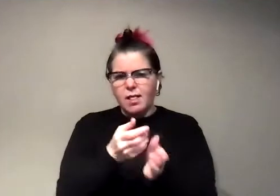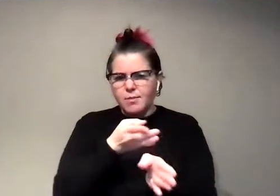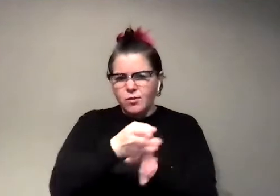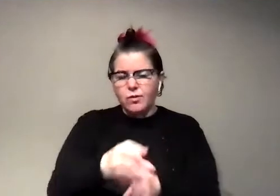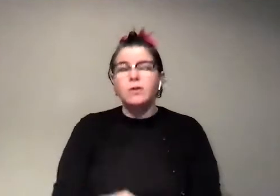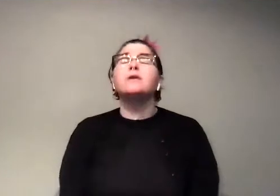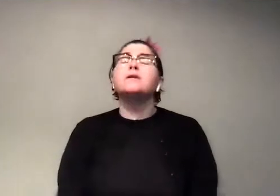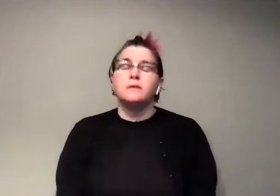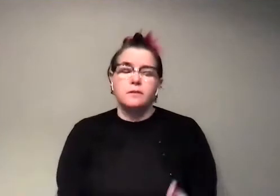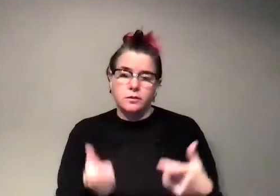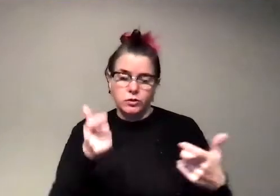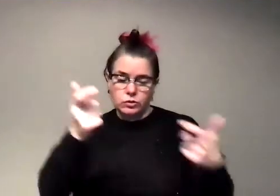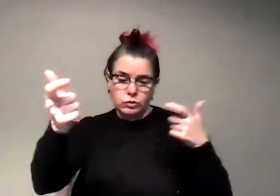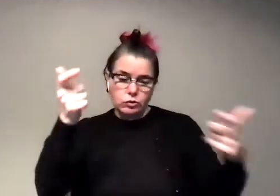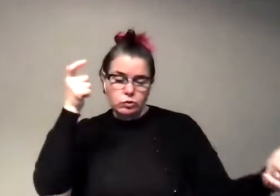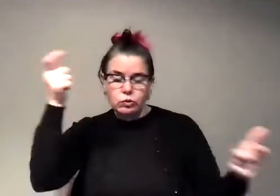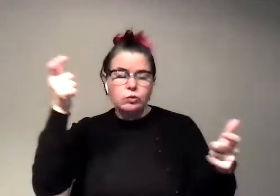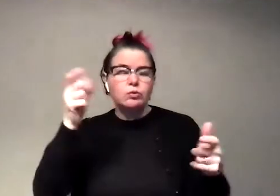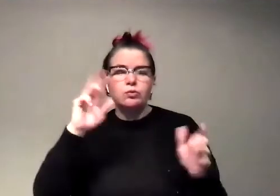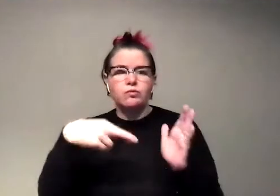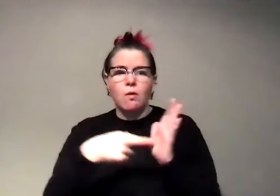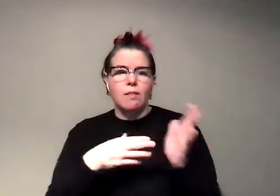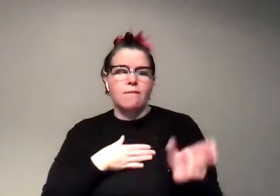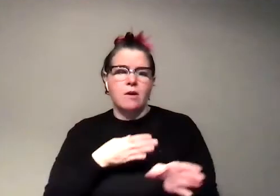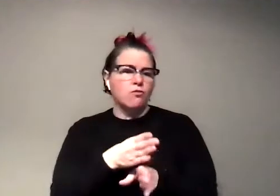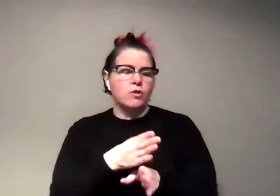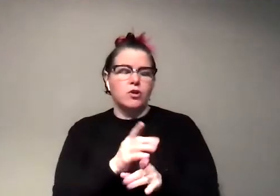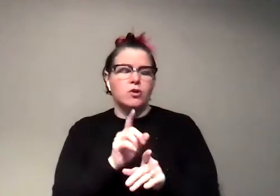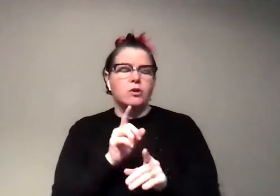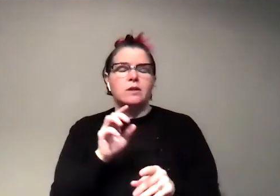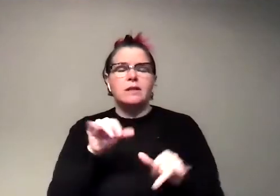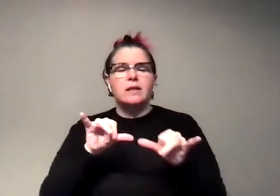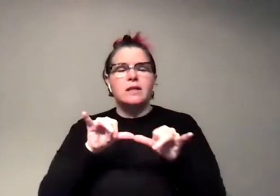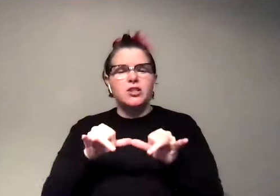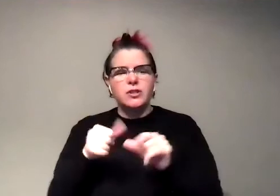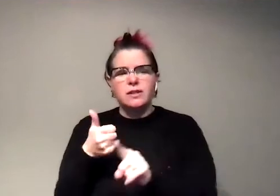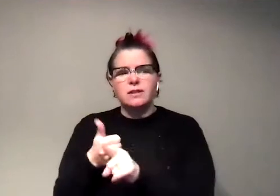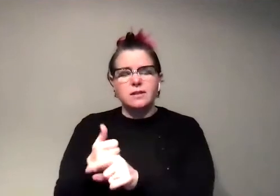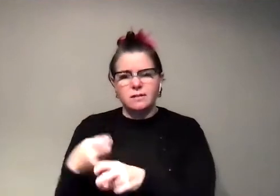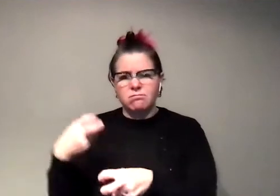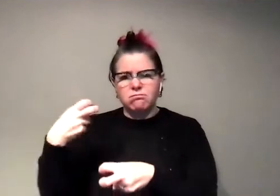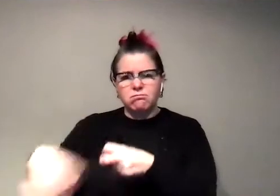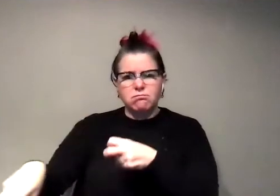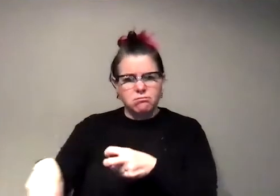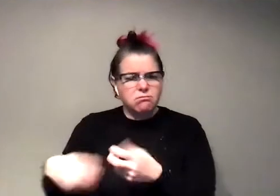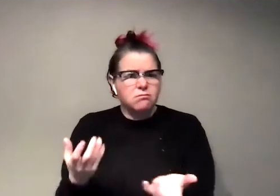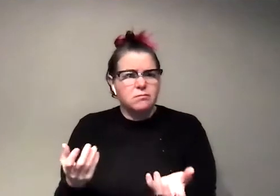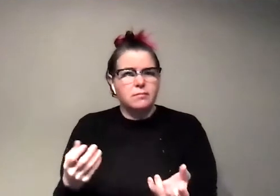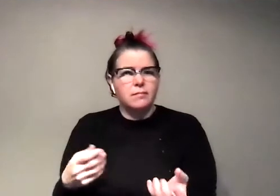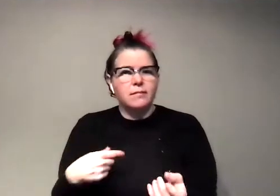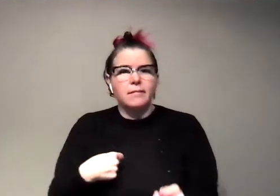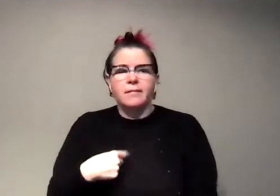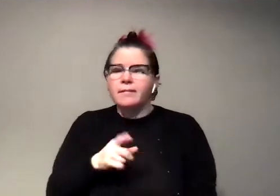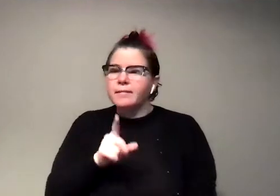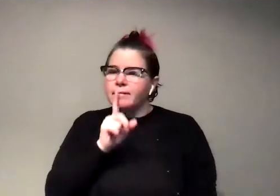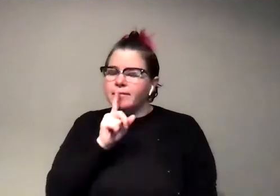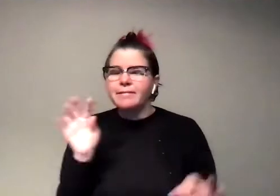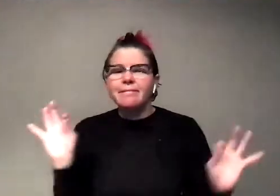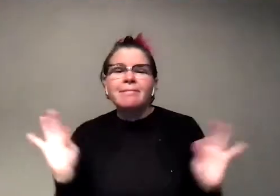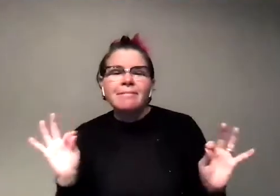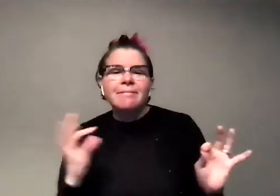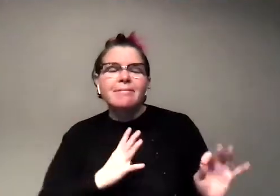huge. Huge role. Engineering is very difficult. I'm not going to sugarcoat it. Especially